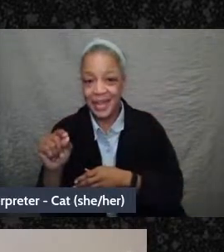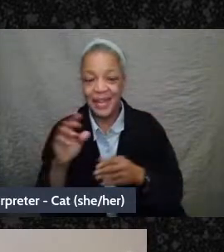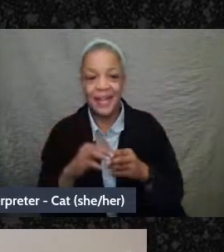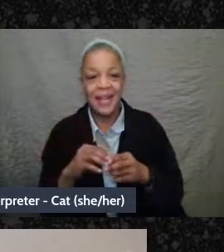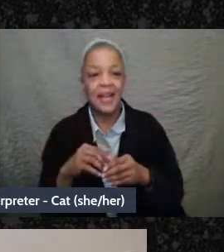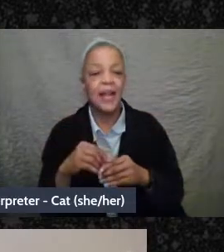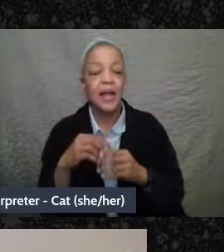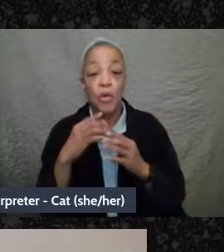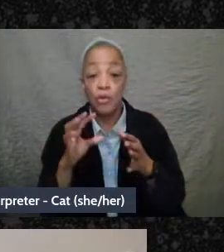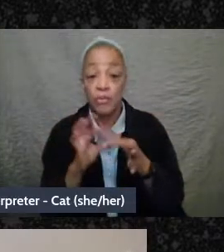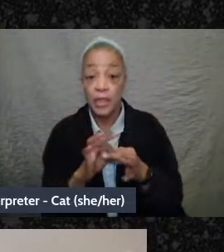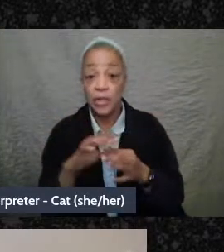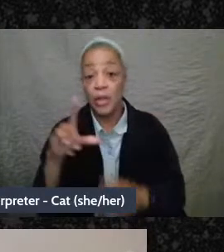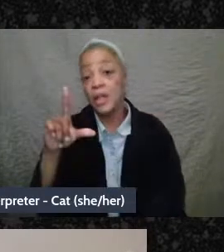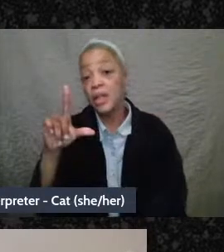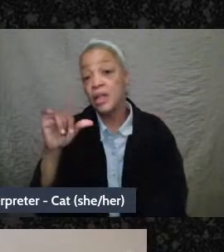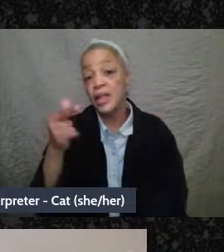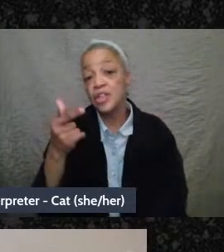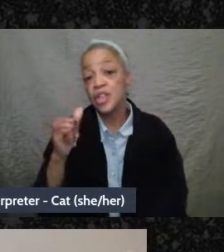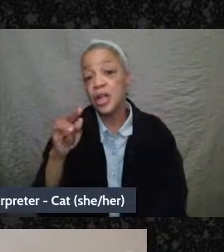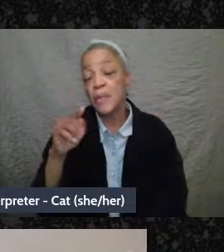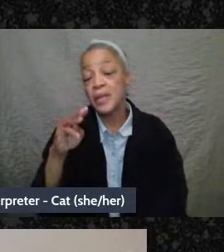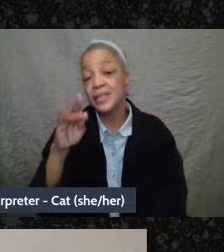particularly also that